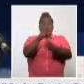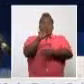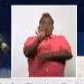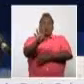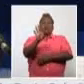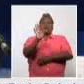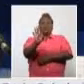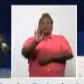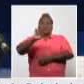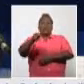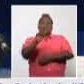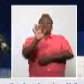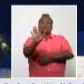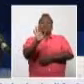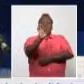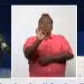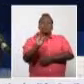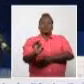51.4%.